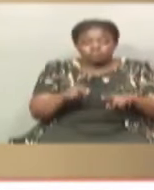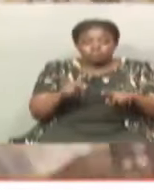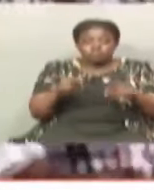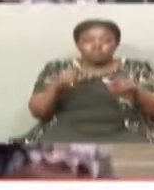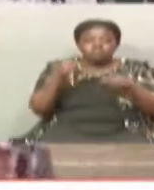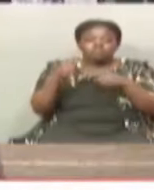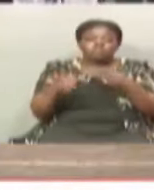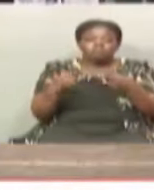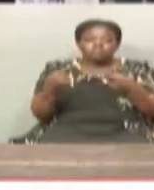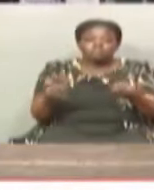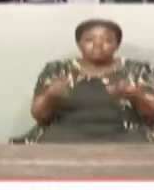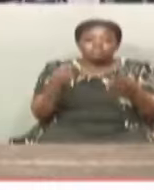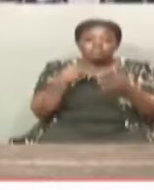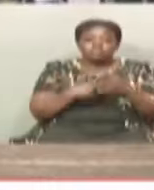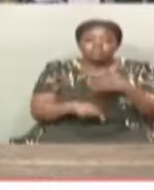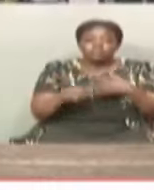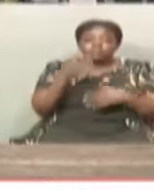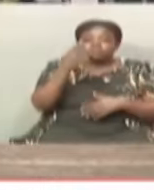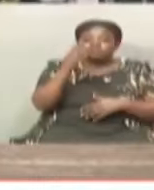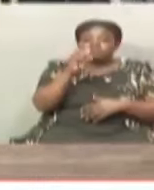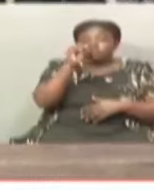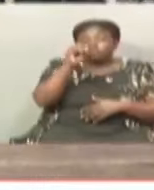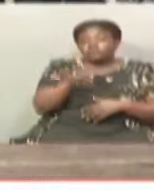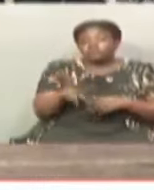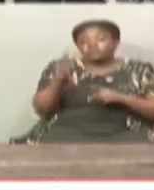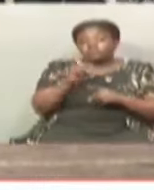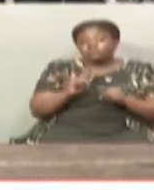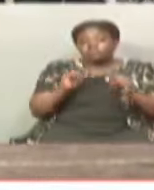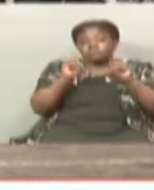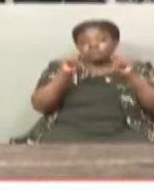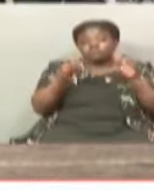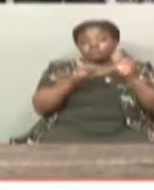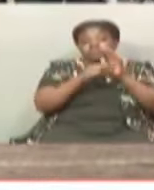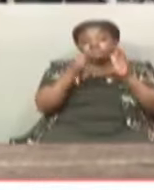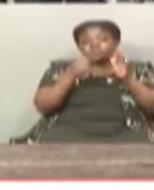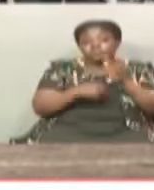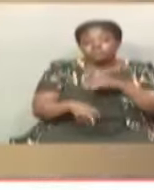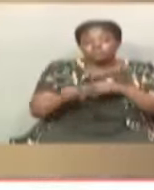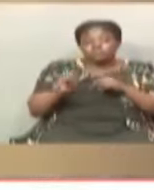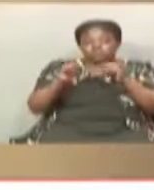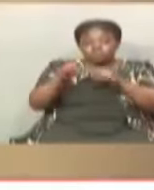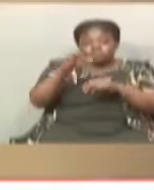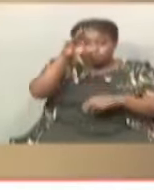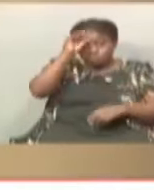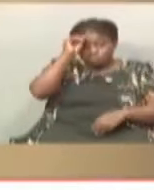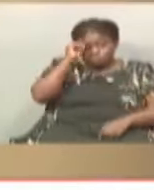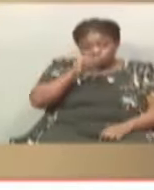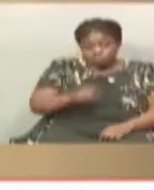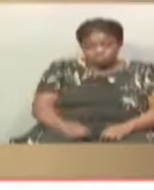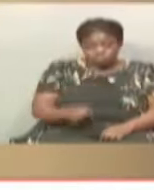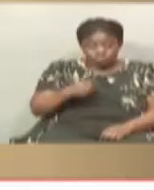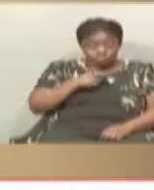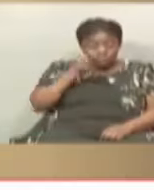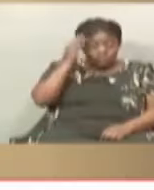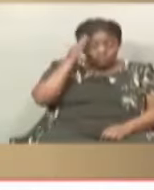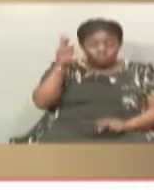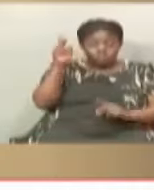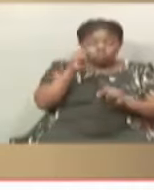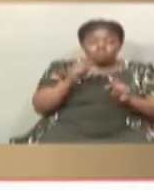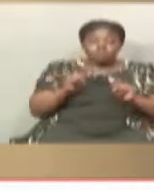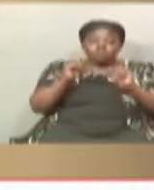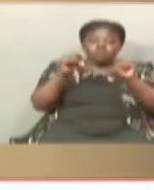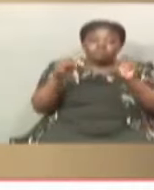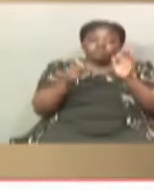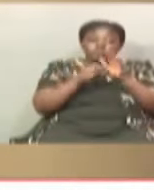on. Ategeza nti ebitundu anakuli kumi by'abantu abajja mu Mulekwa babeera bazze kuyiga. I'm sure the people who come to the expo, maybe